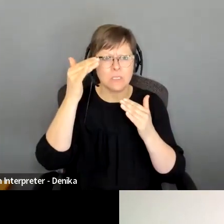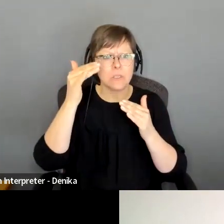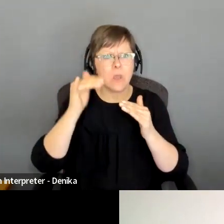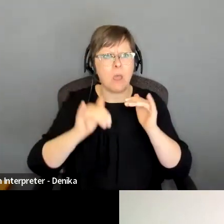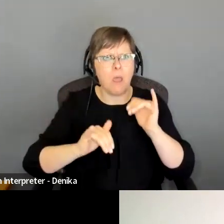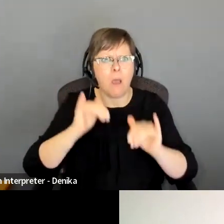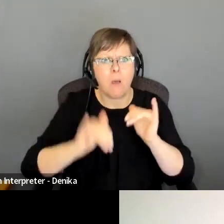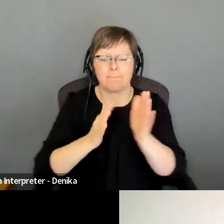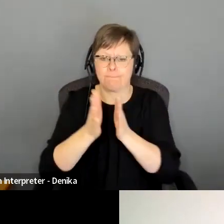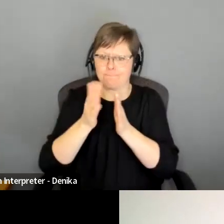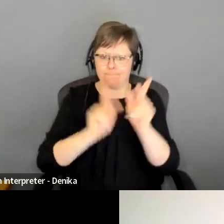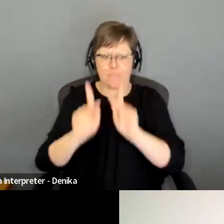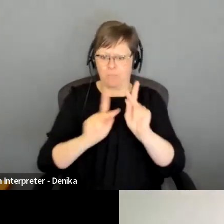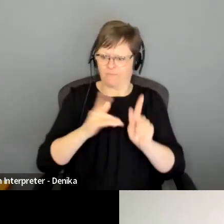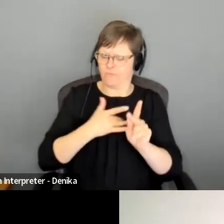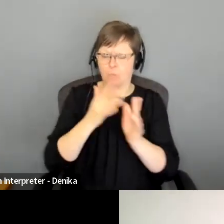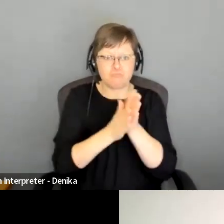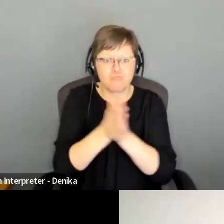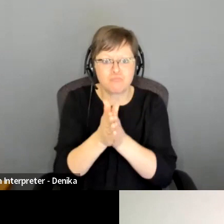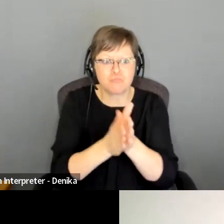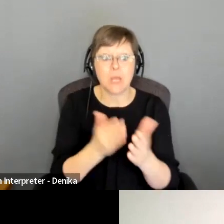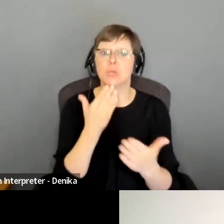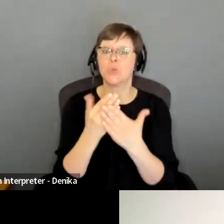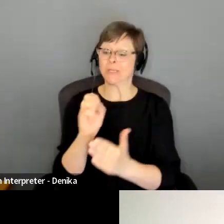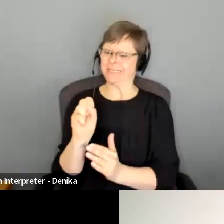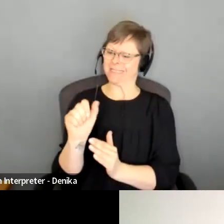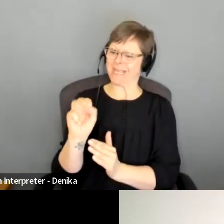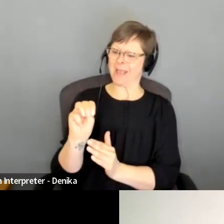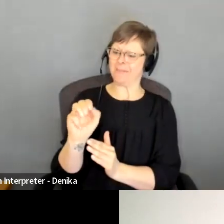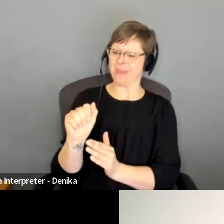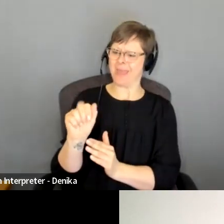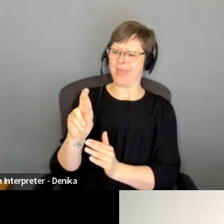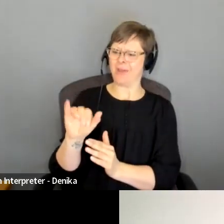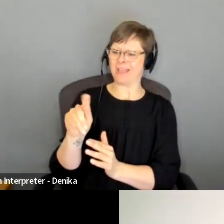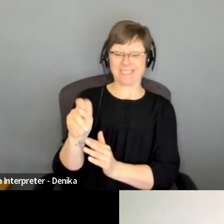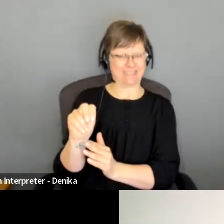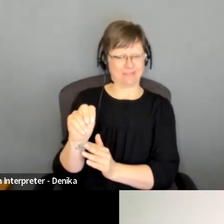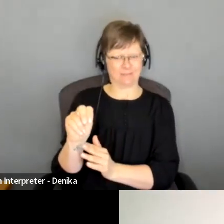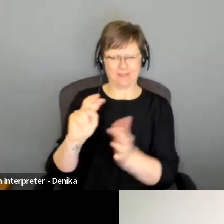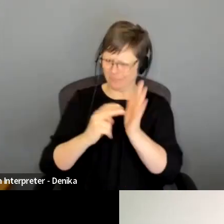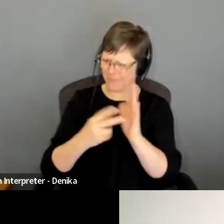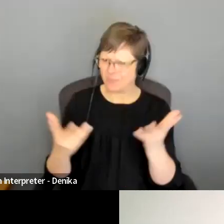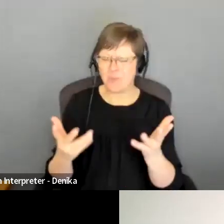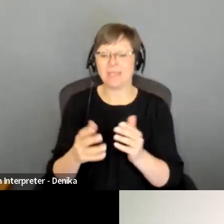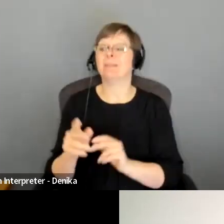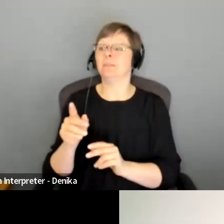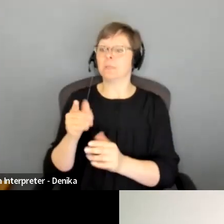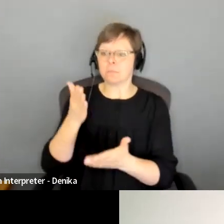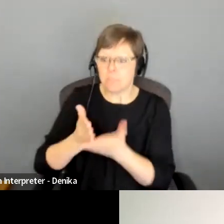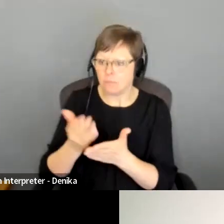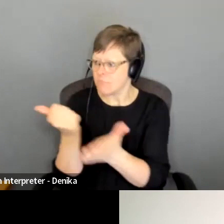folks. But the Good Samaritan principle is basically what they realized the biggest restriction to people stopping and helping